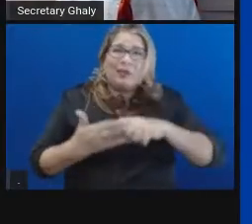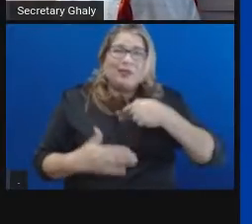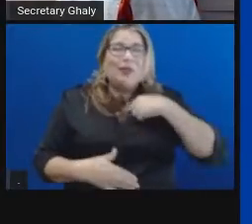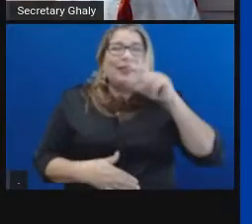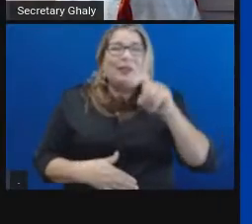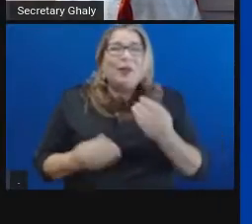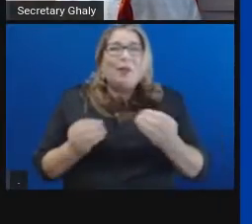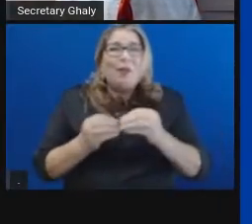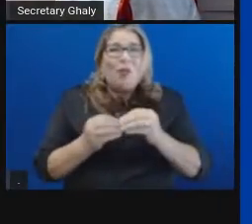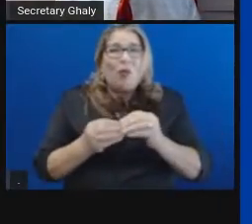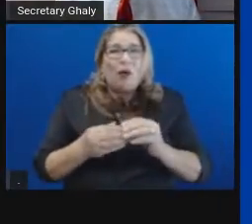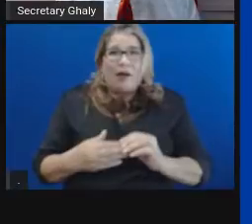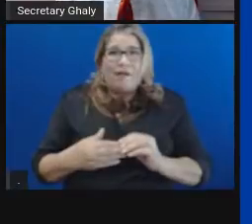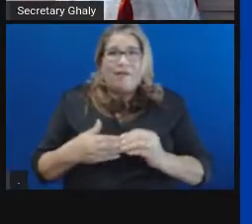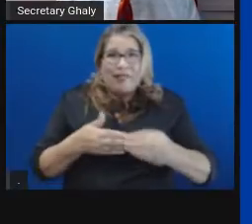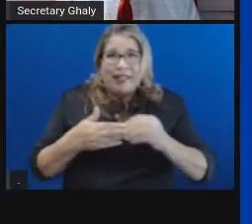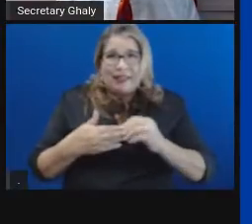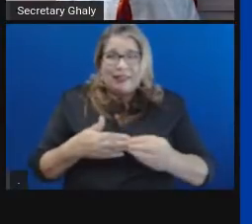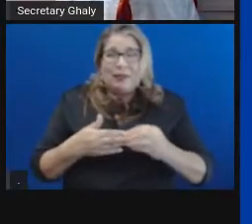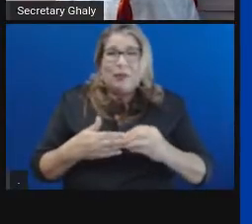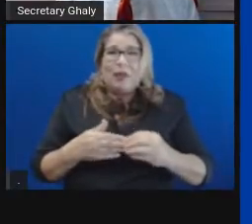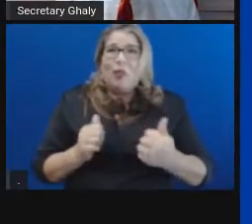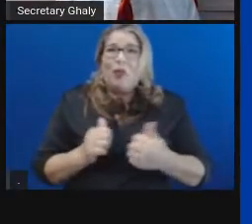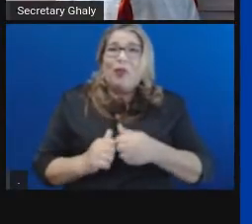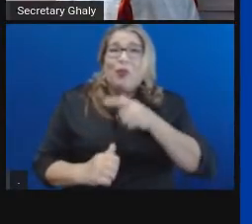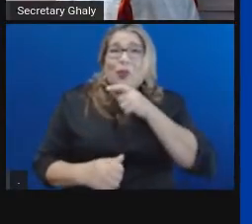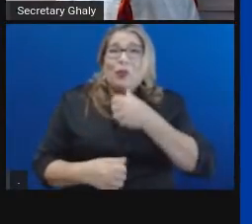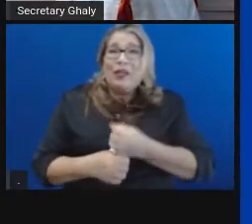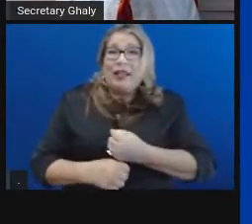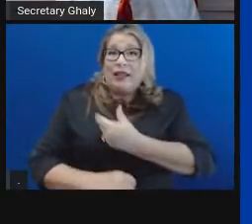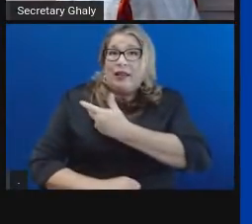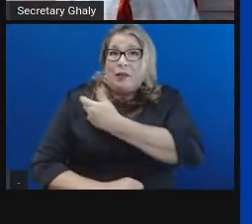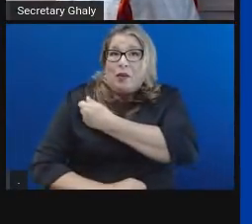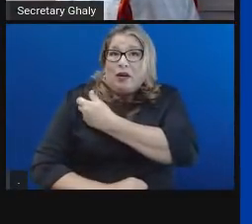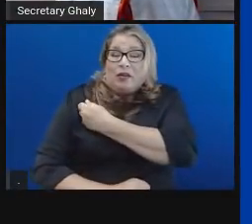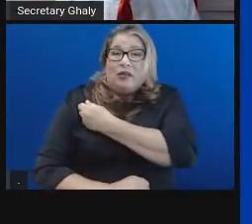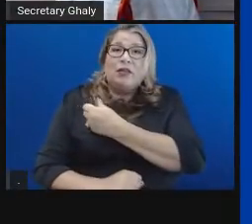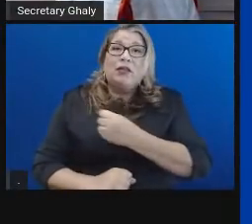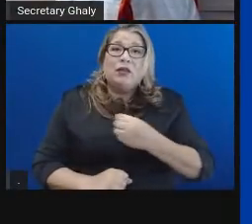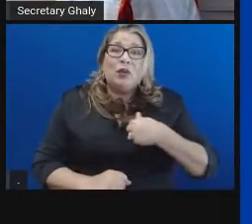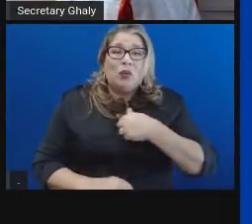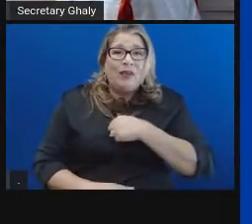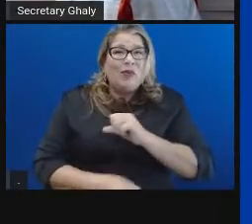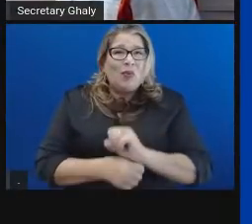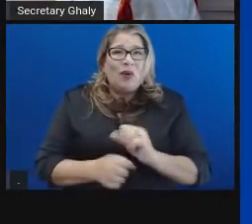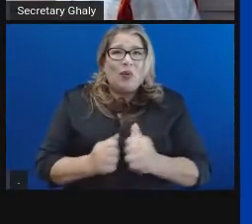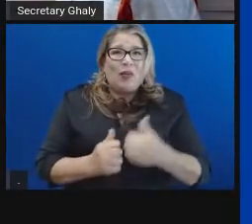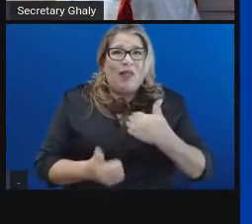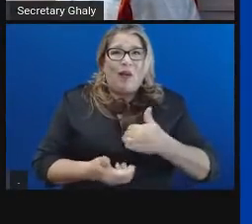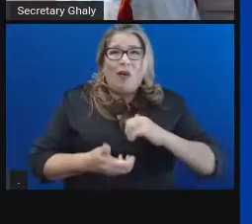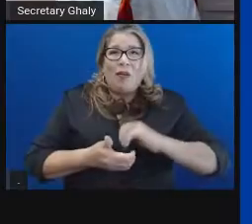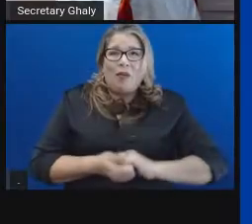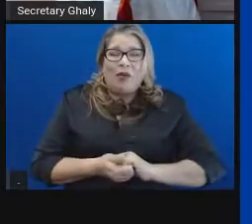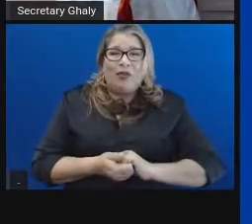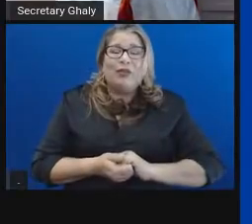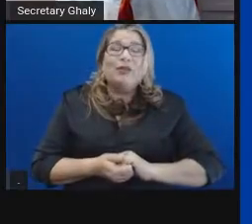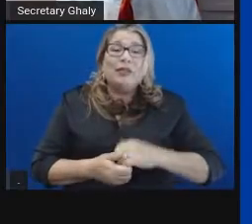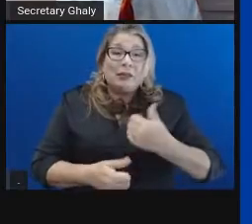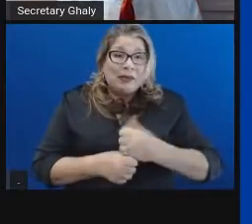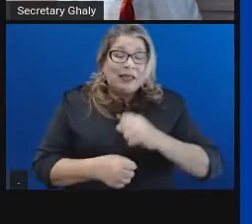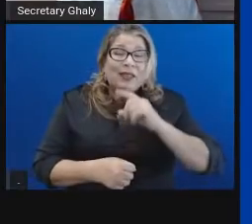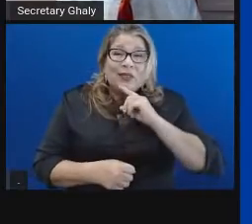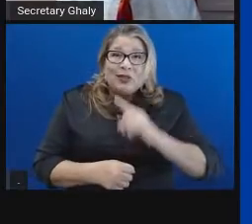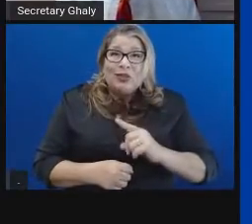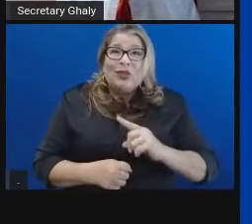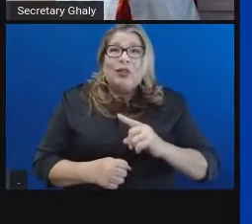at the federal level. We have been exploring different ways to work with our partners to get that vaccine, not just allocated, not just